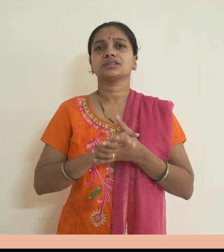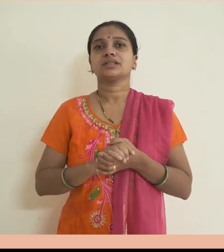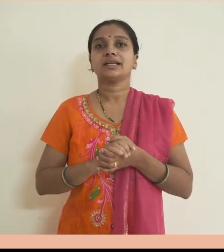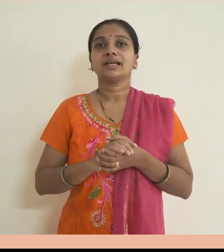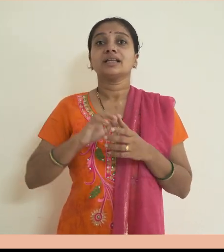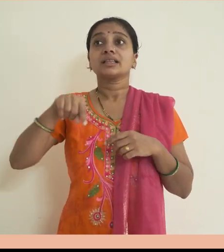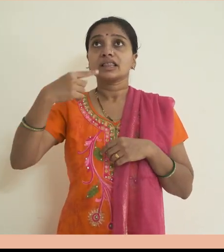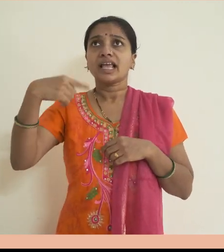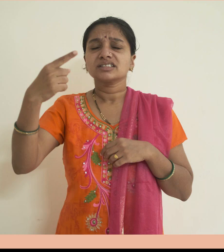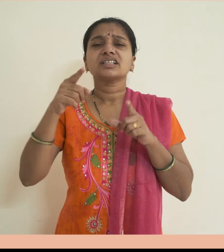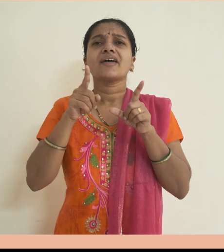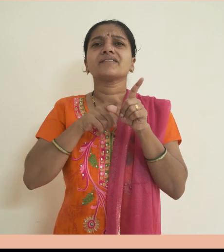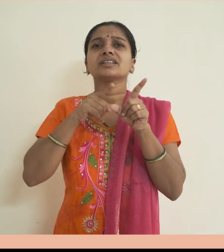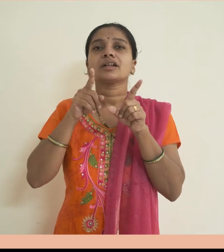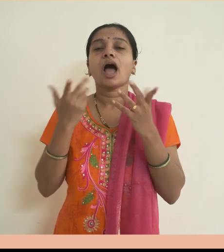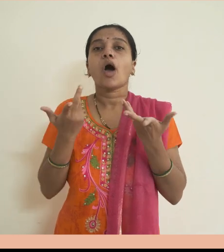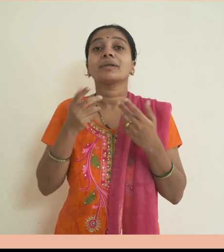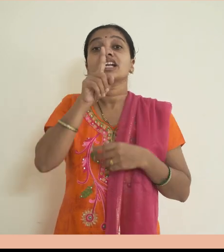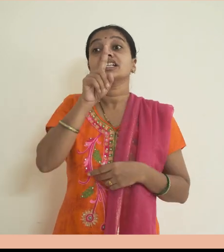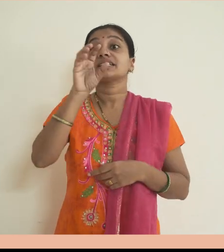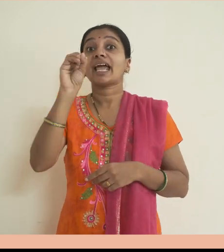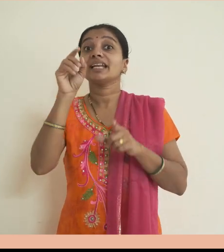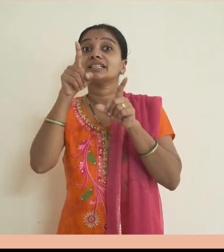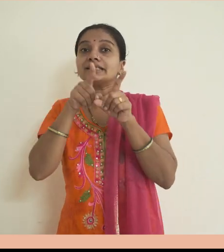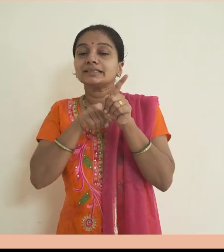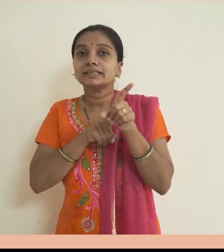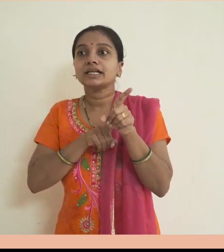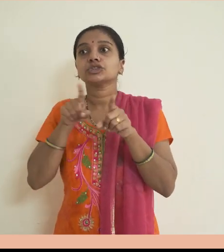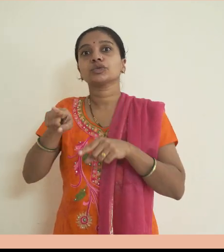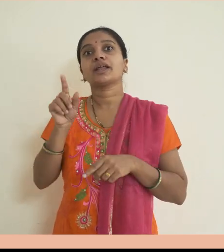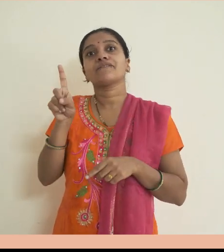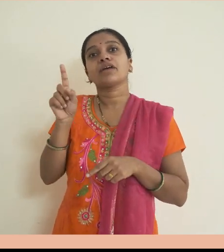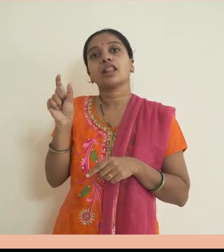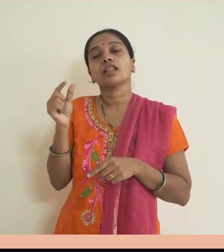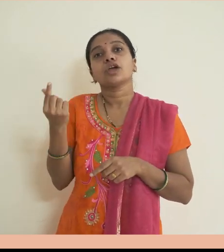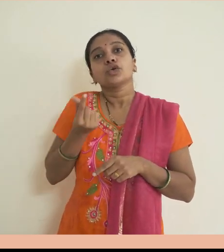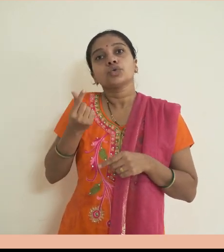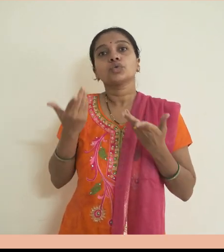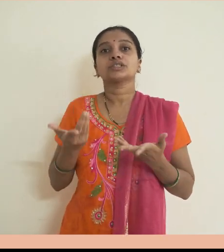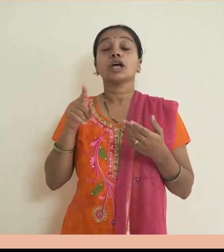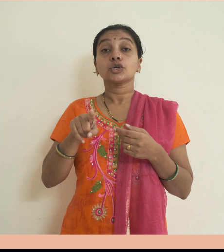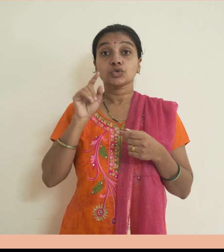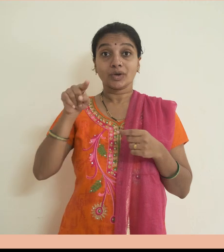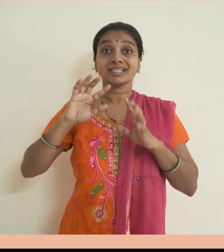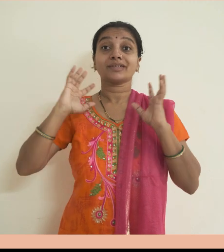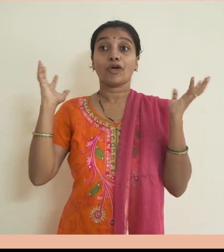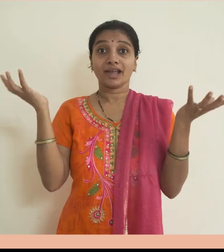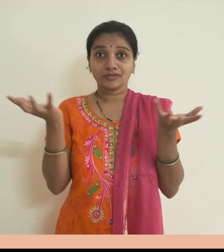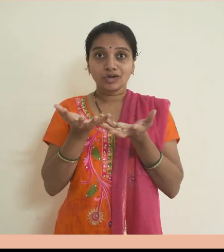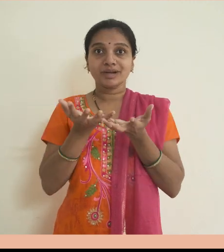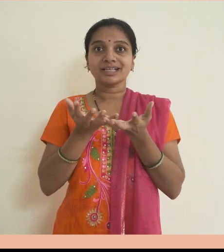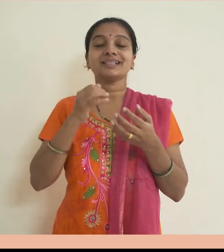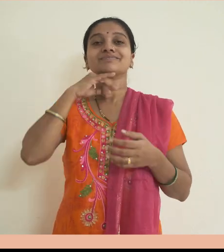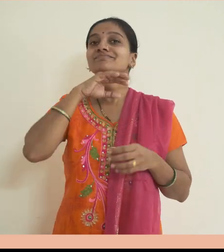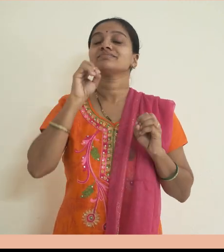cup / disc can be used up to 10 years, which makes it economical as well